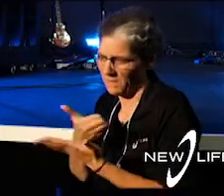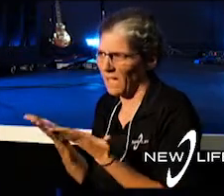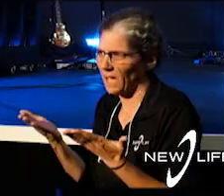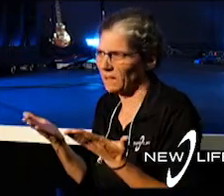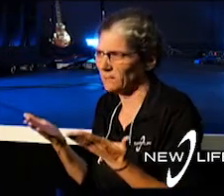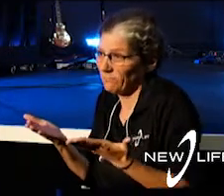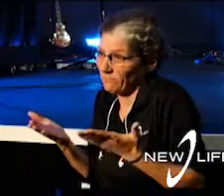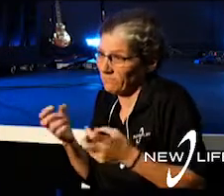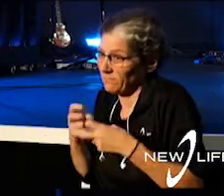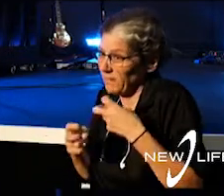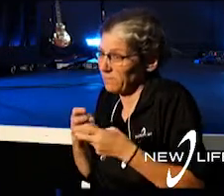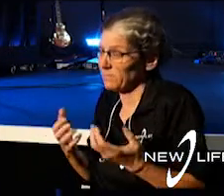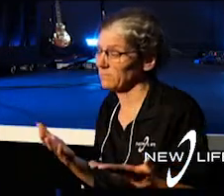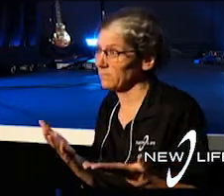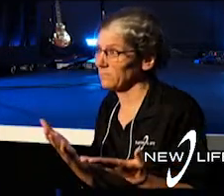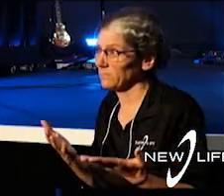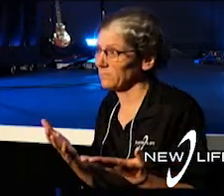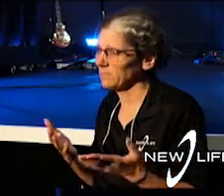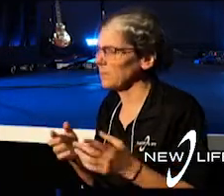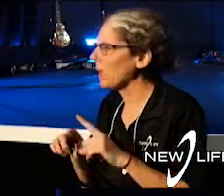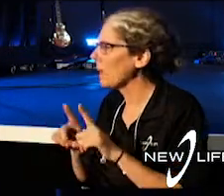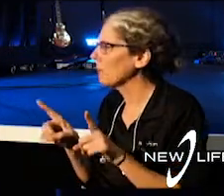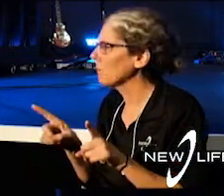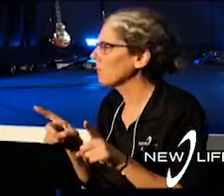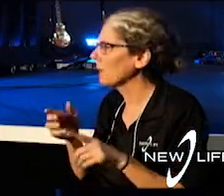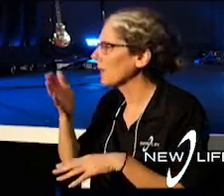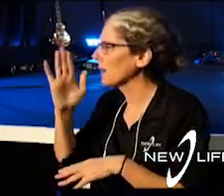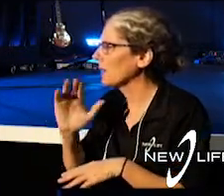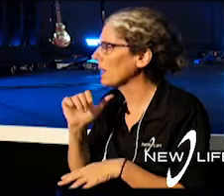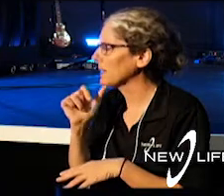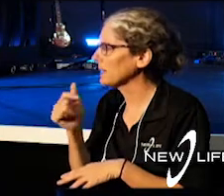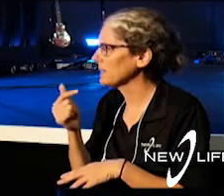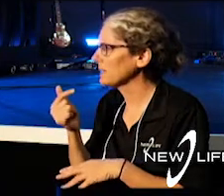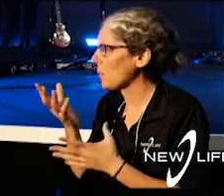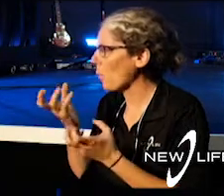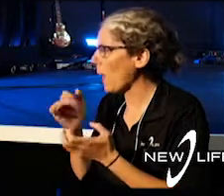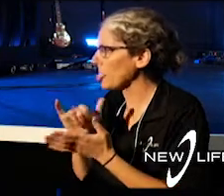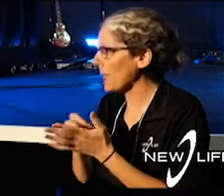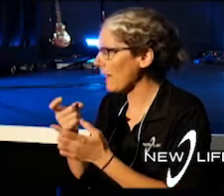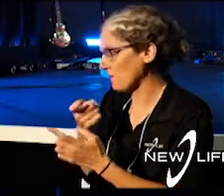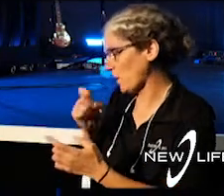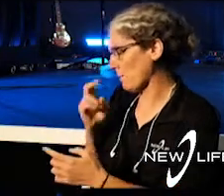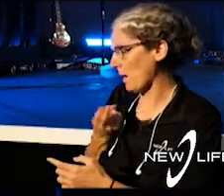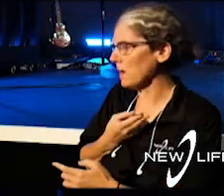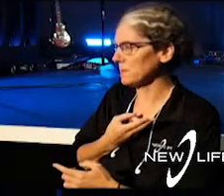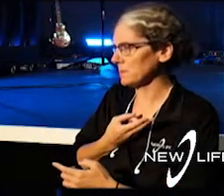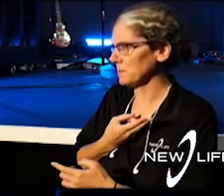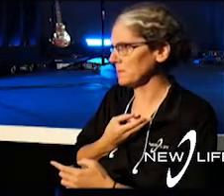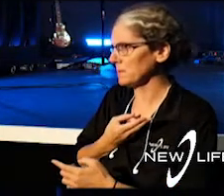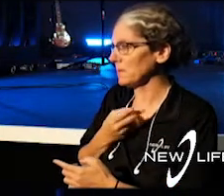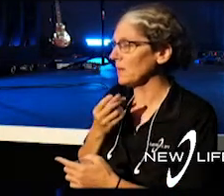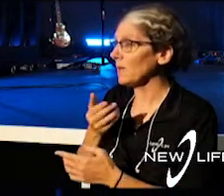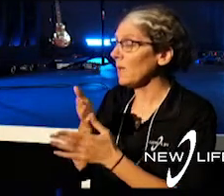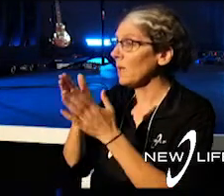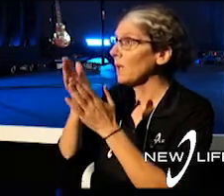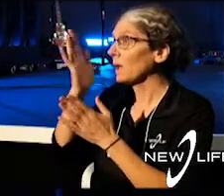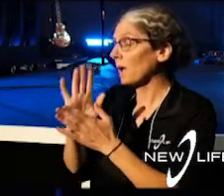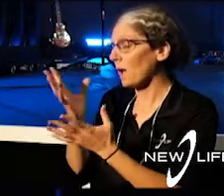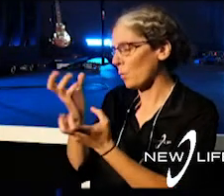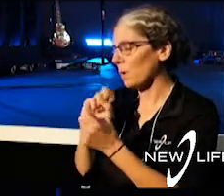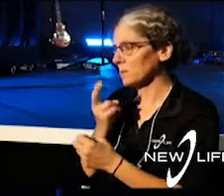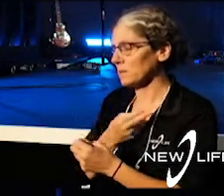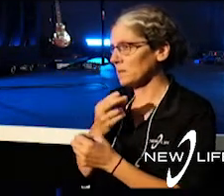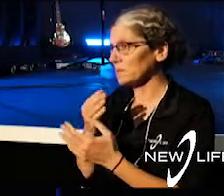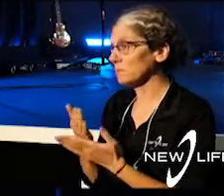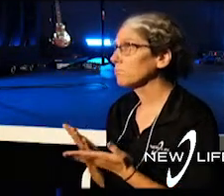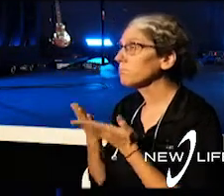But many times, God doesn't want us to dig our heels in and know that we're right. He wants us to bring that thing to him and say,